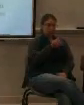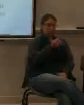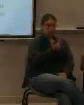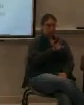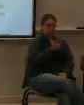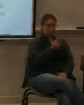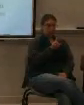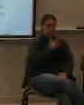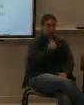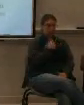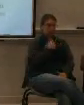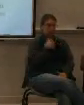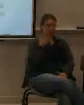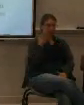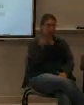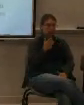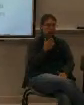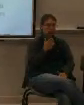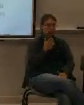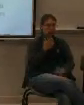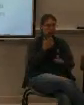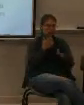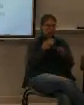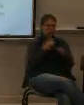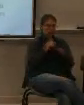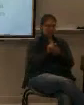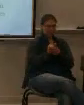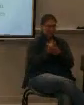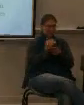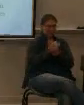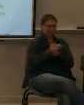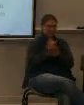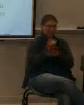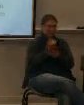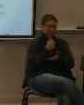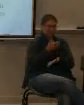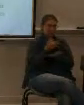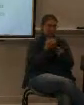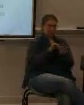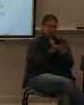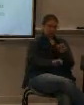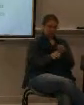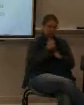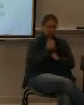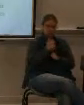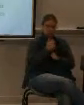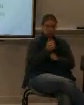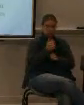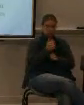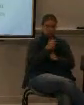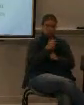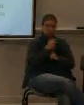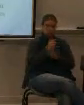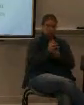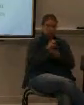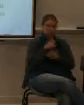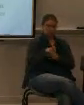I'll whittle down that list a little bit. I'm giving you the simpler version of this.